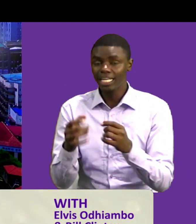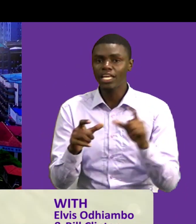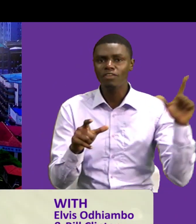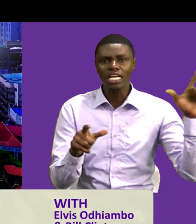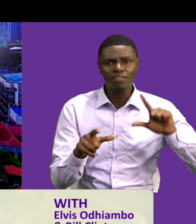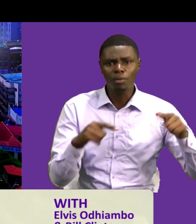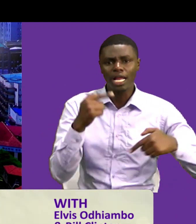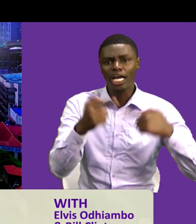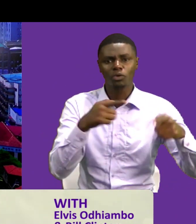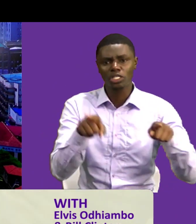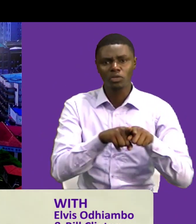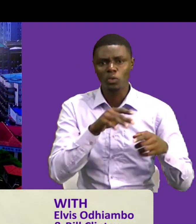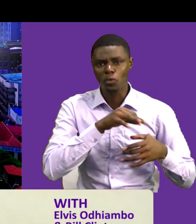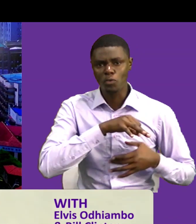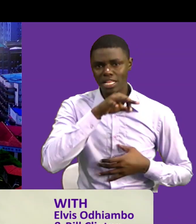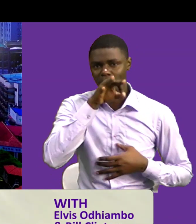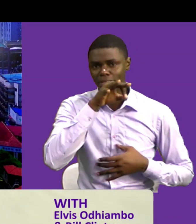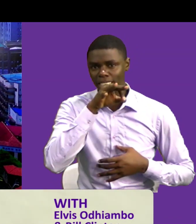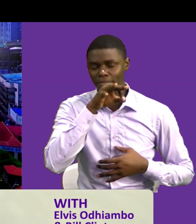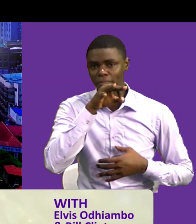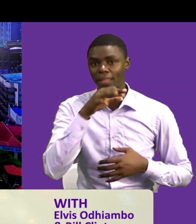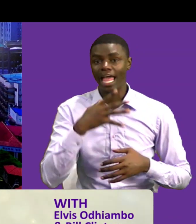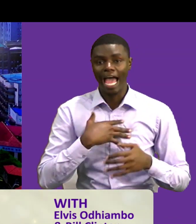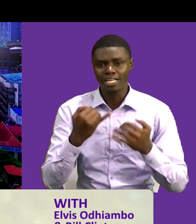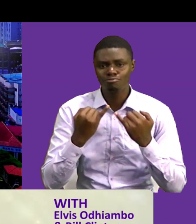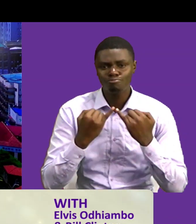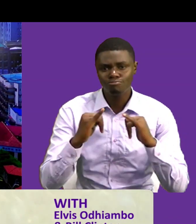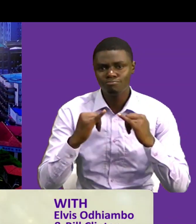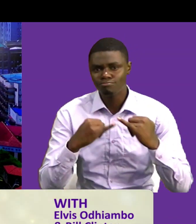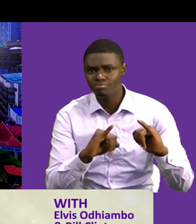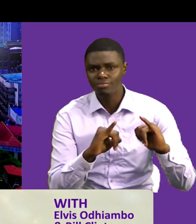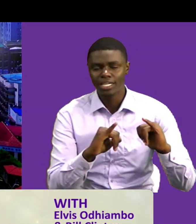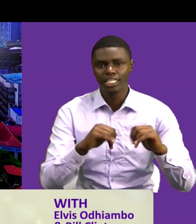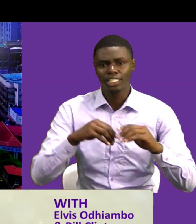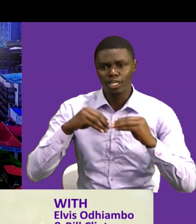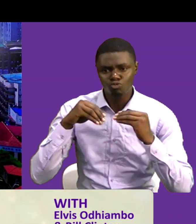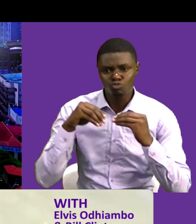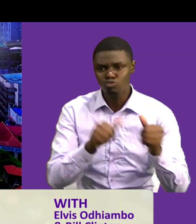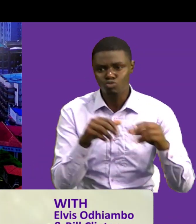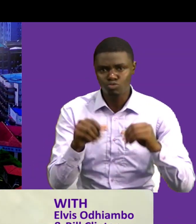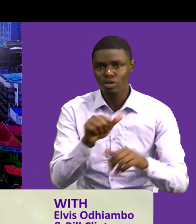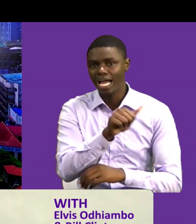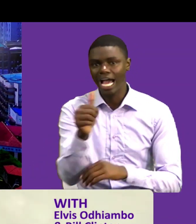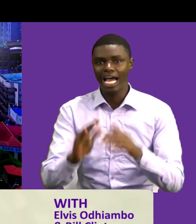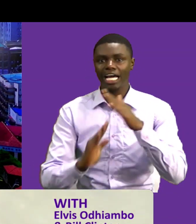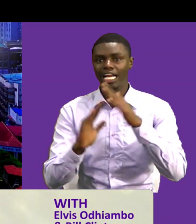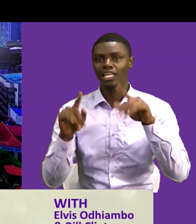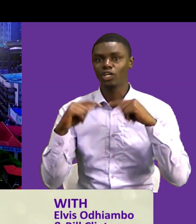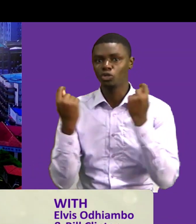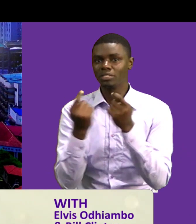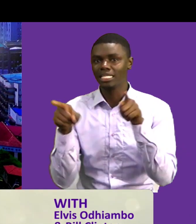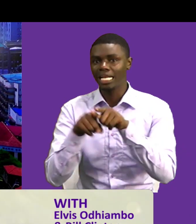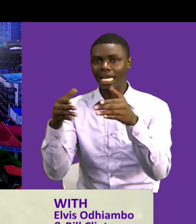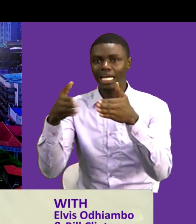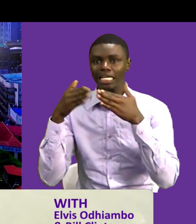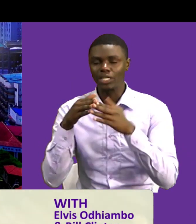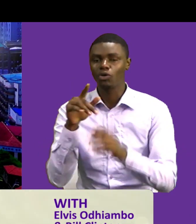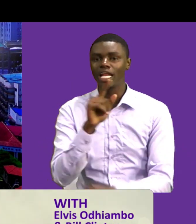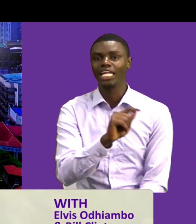Liverpool can continue with the same spirit and try to beat other top teams like Arsenal,